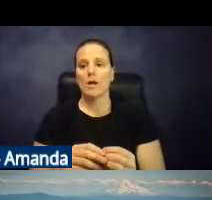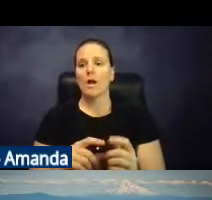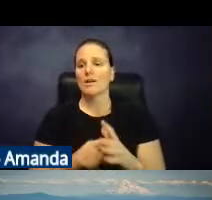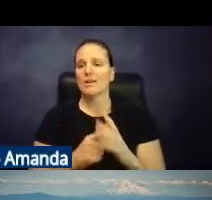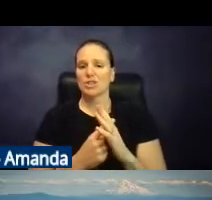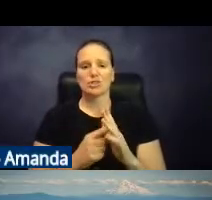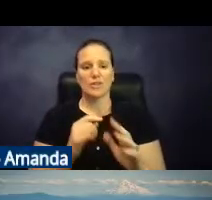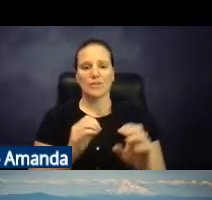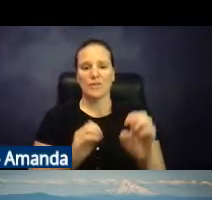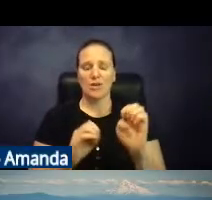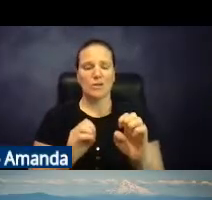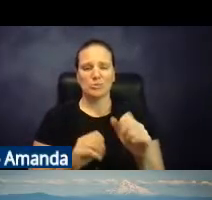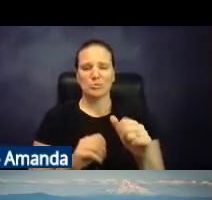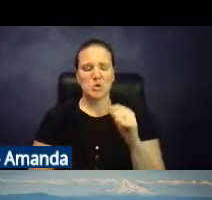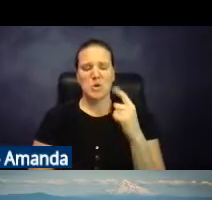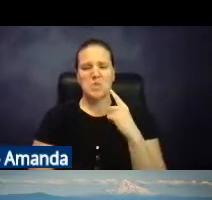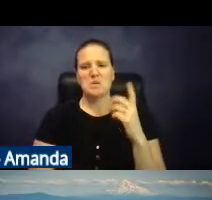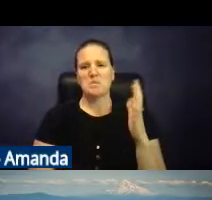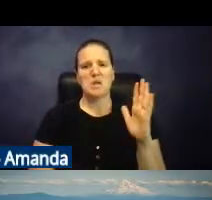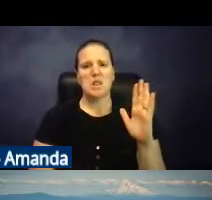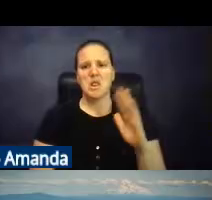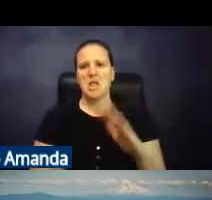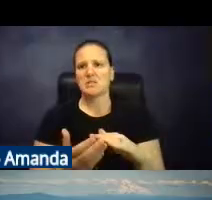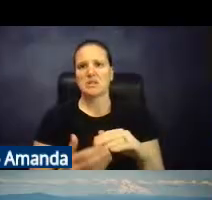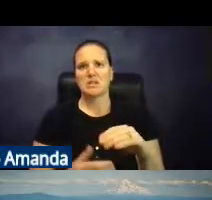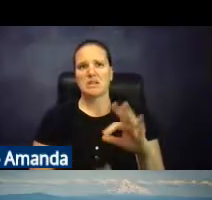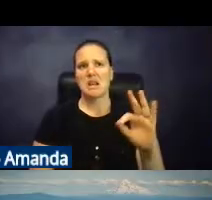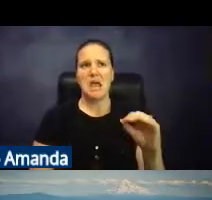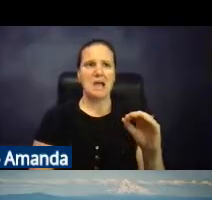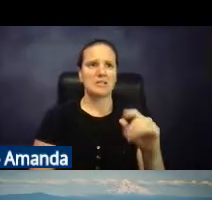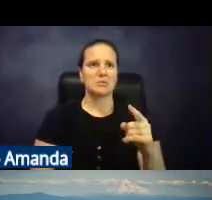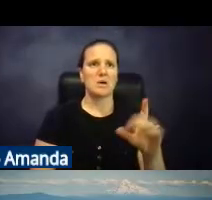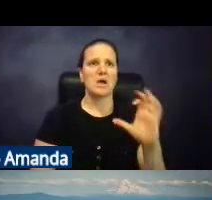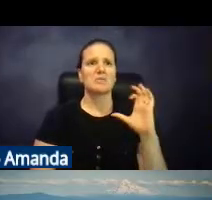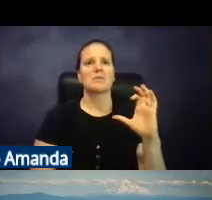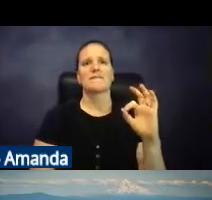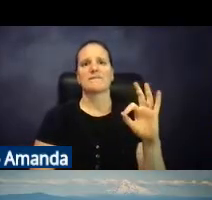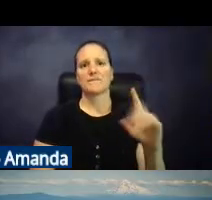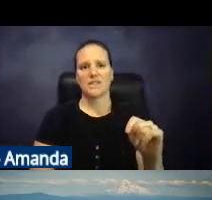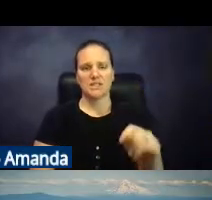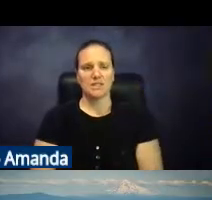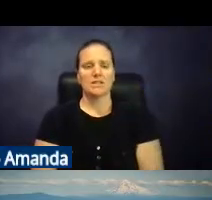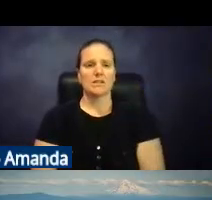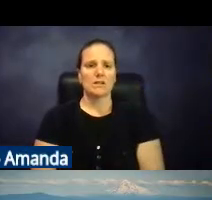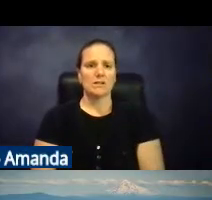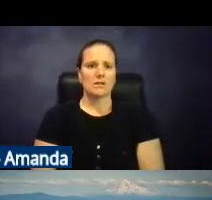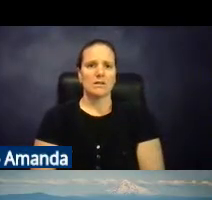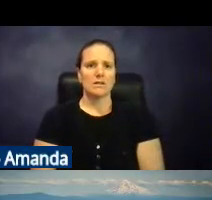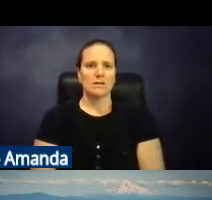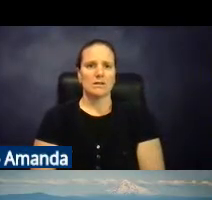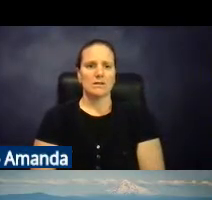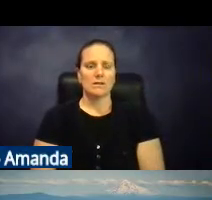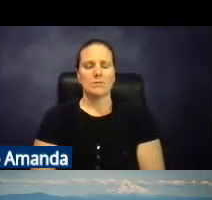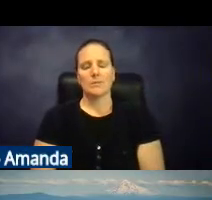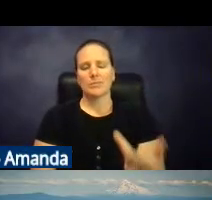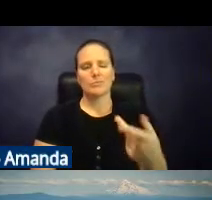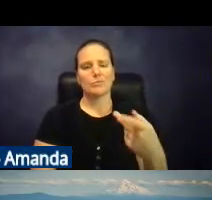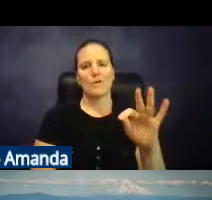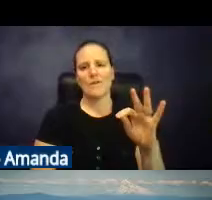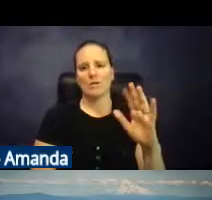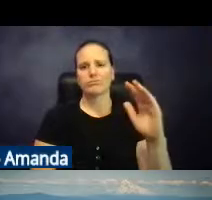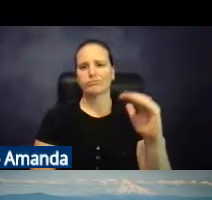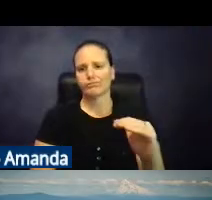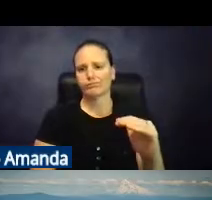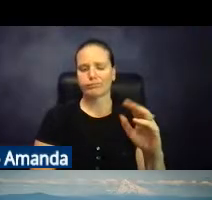that, we don't think it would be less than between 90 and 100 foot of clearance. So you might drop the profile as much as